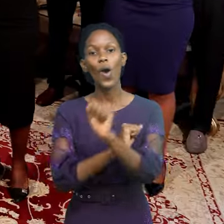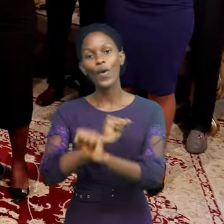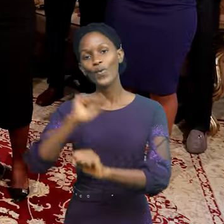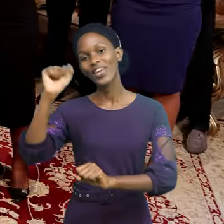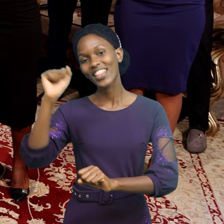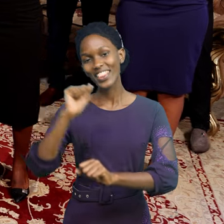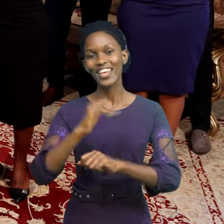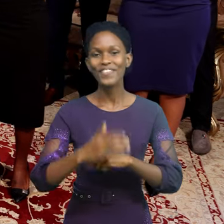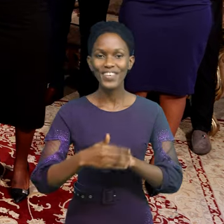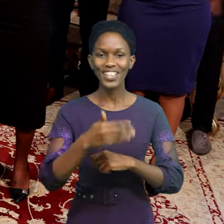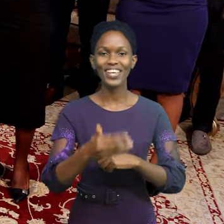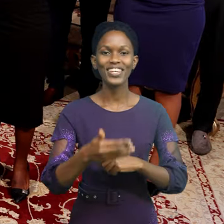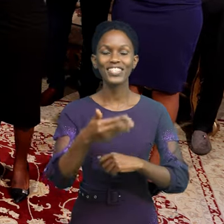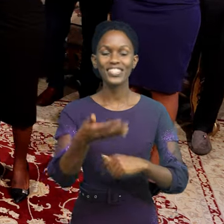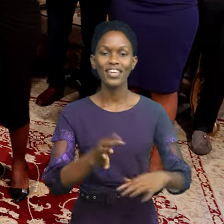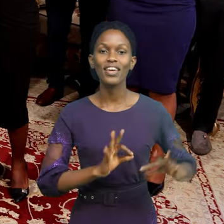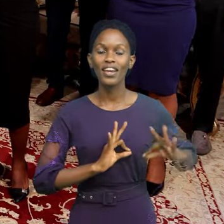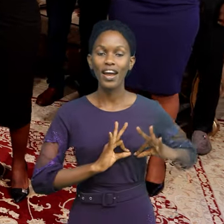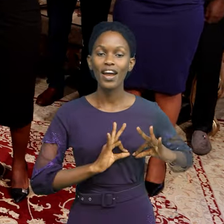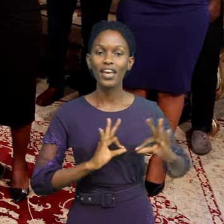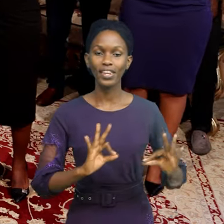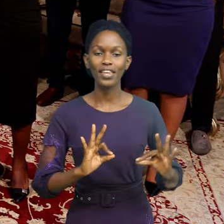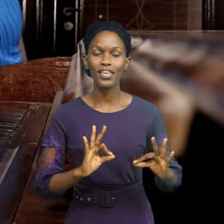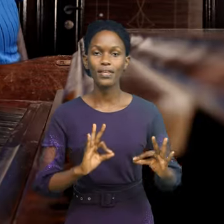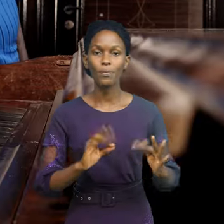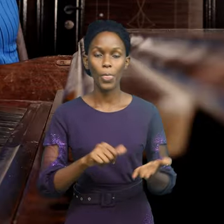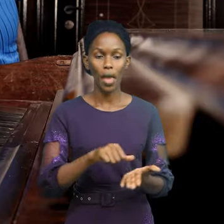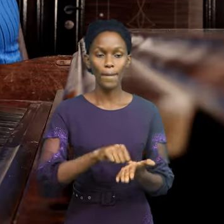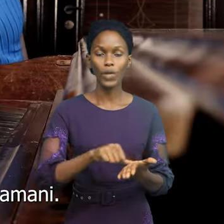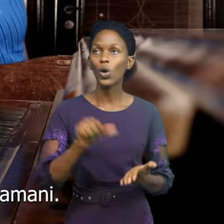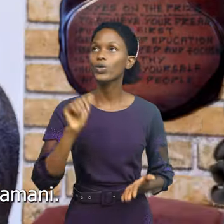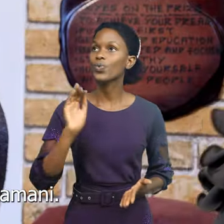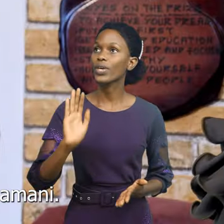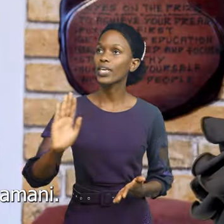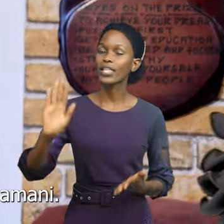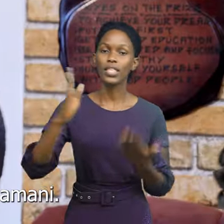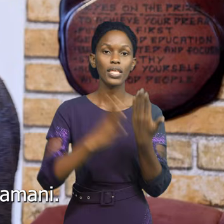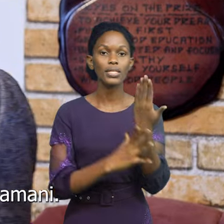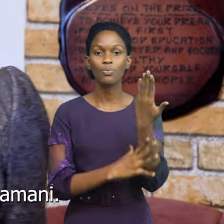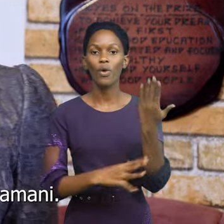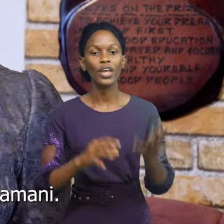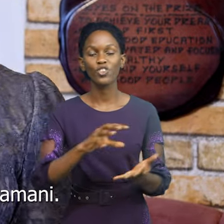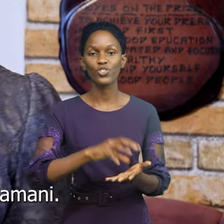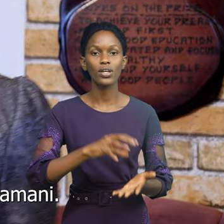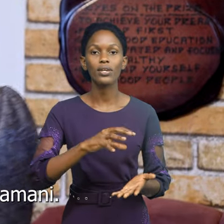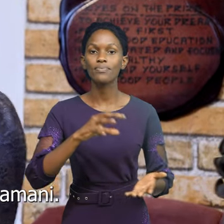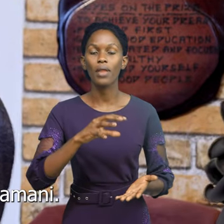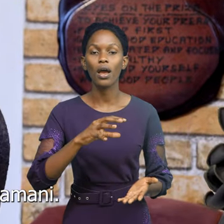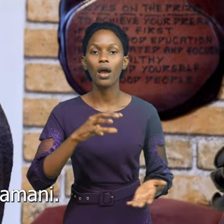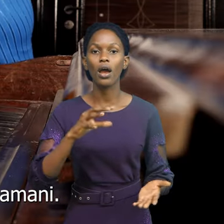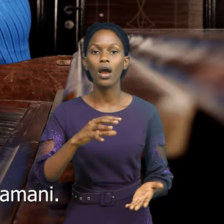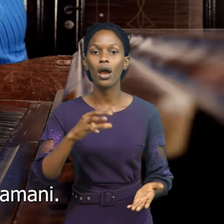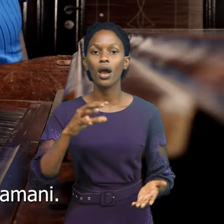Lord, born with everlasting kindness, bought with his